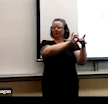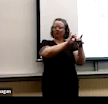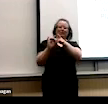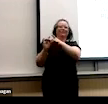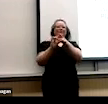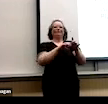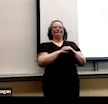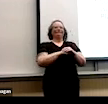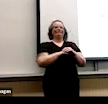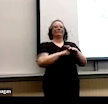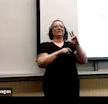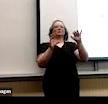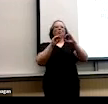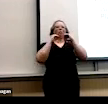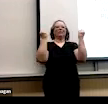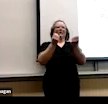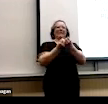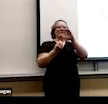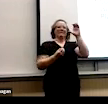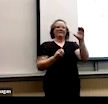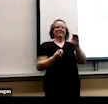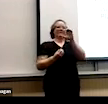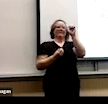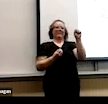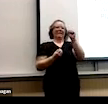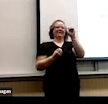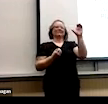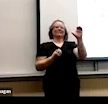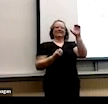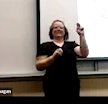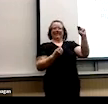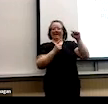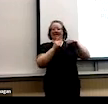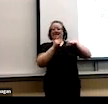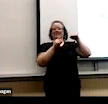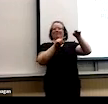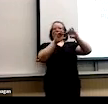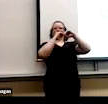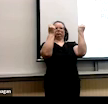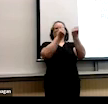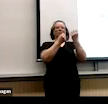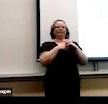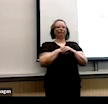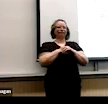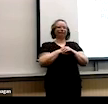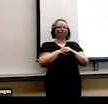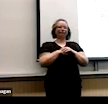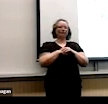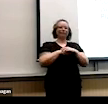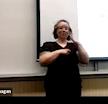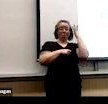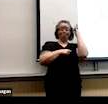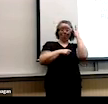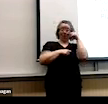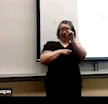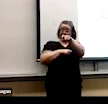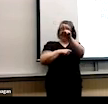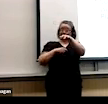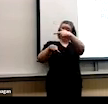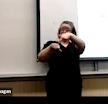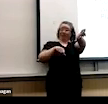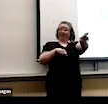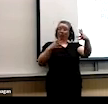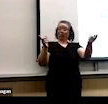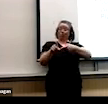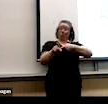helpful support there. They're not going to make up a new plan if they can't find you a neurologist if one doesn't already exist, but they can help to make sure